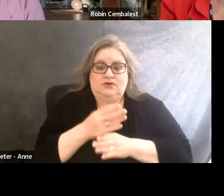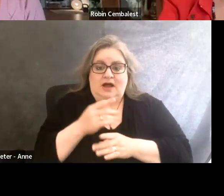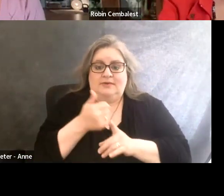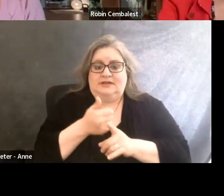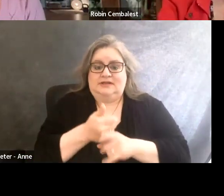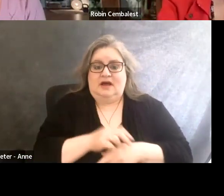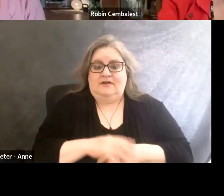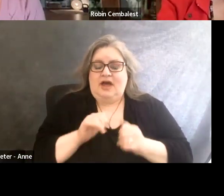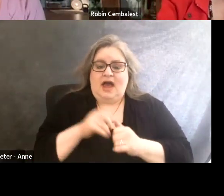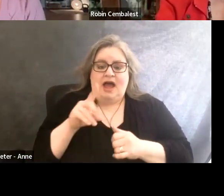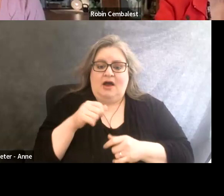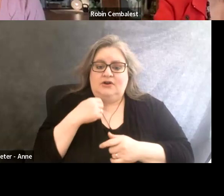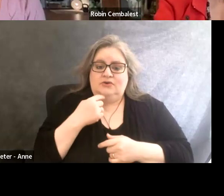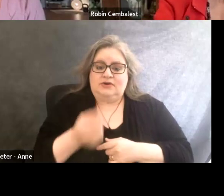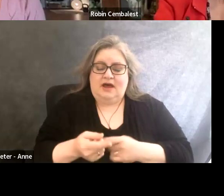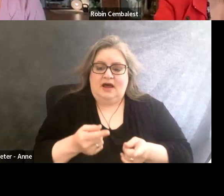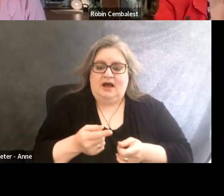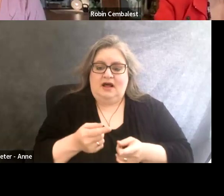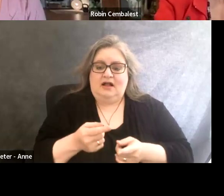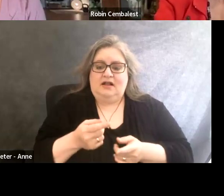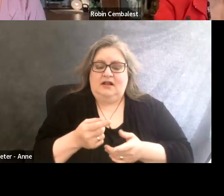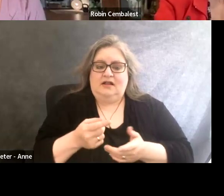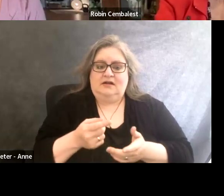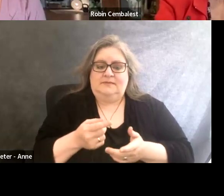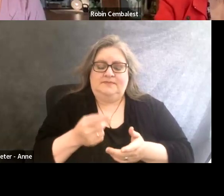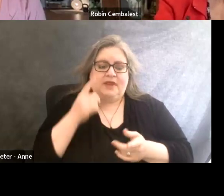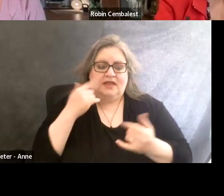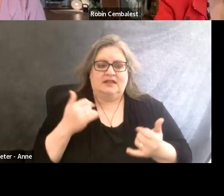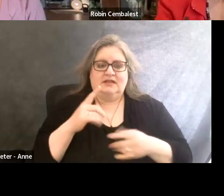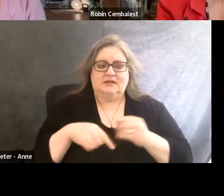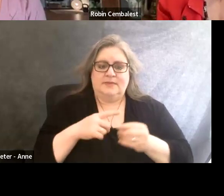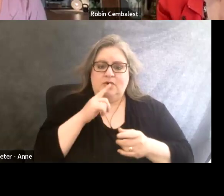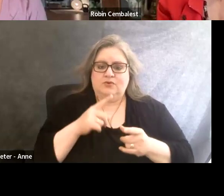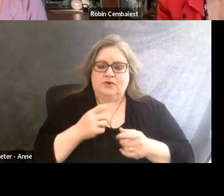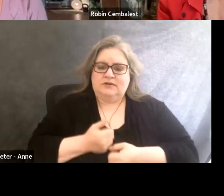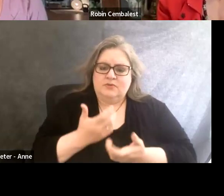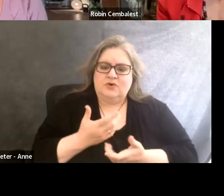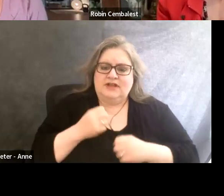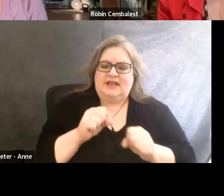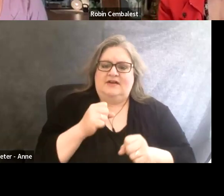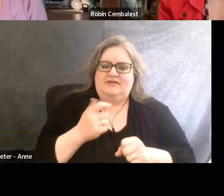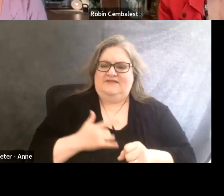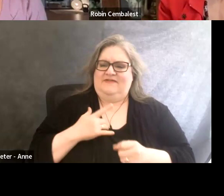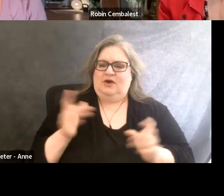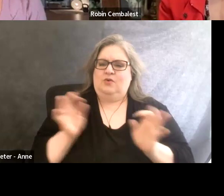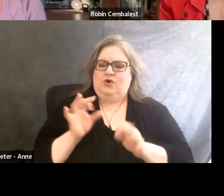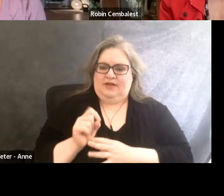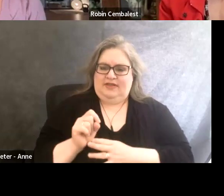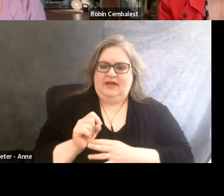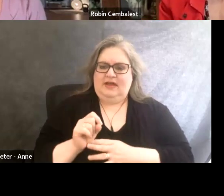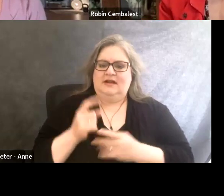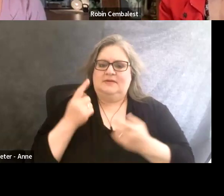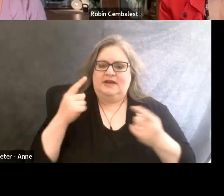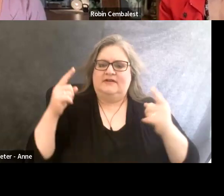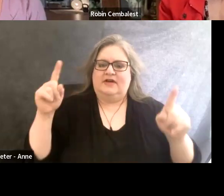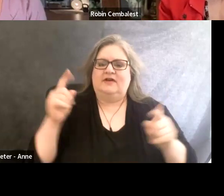And how do you tell what is the, I think this question is about sort of putting in the effort to make it feel worth it, make it effective